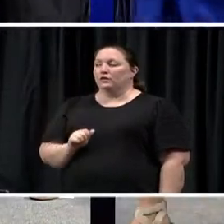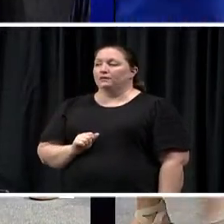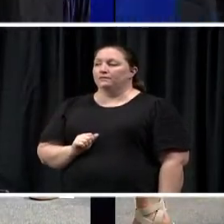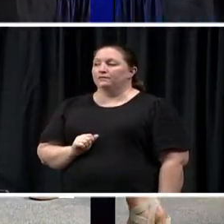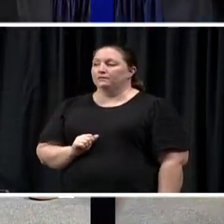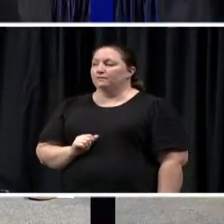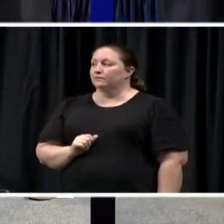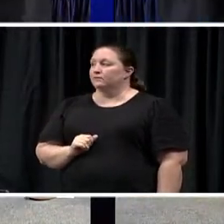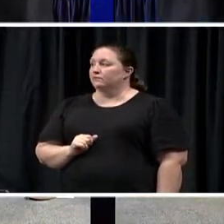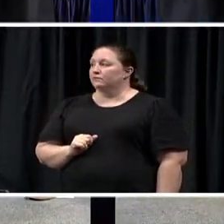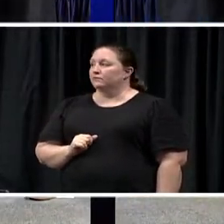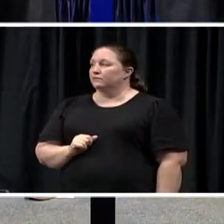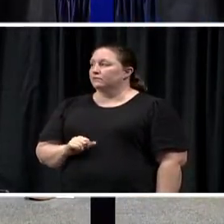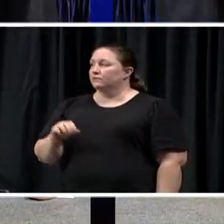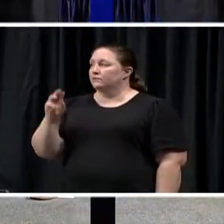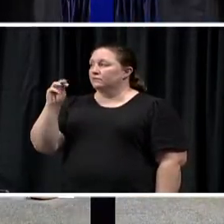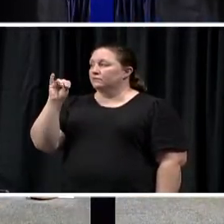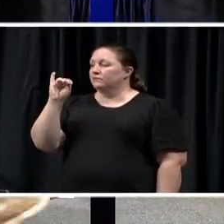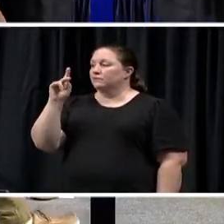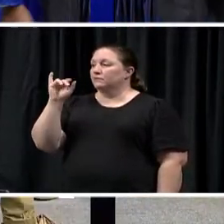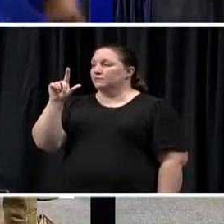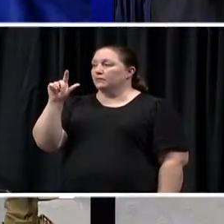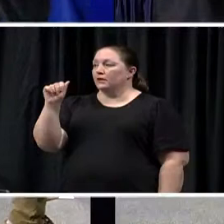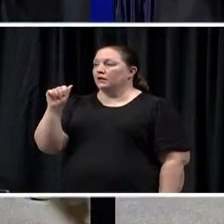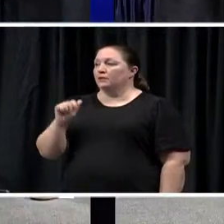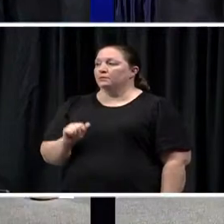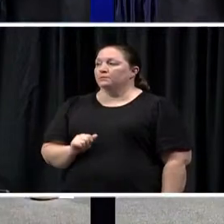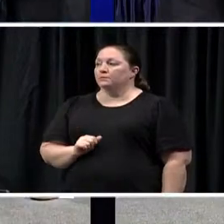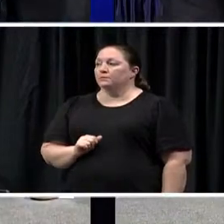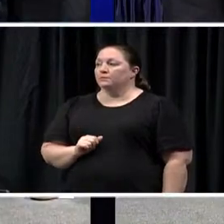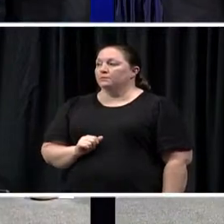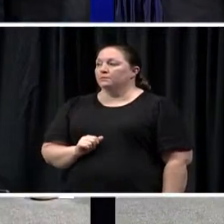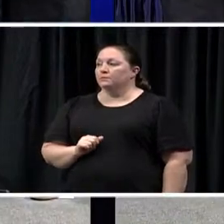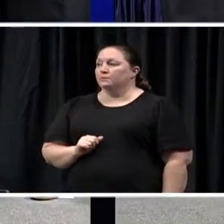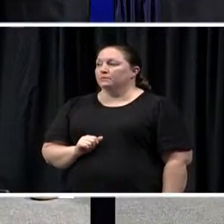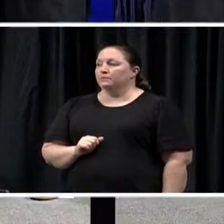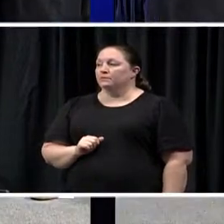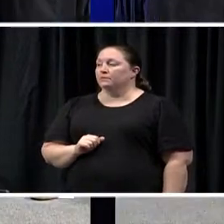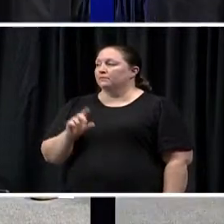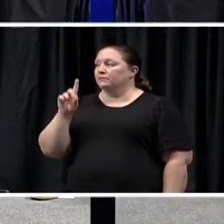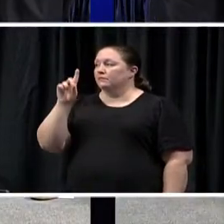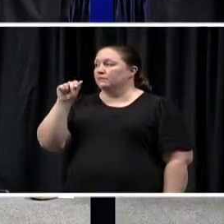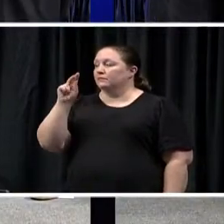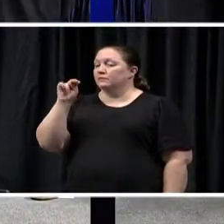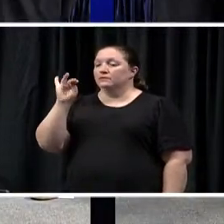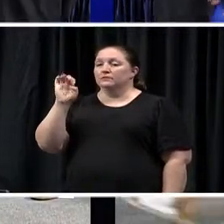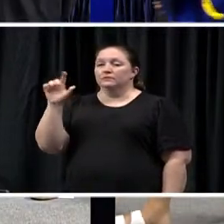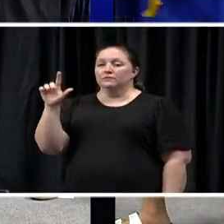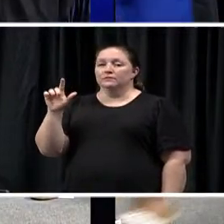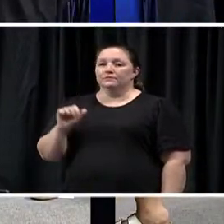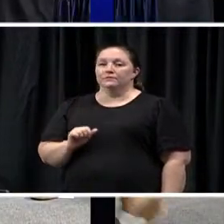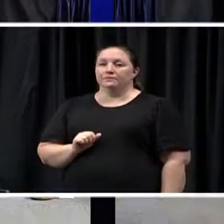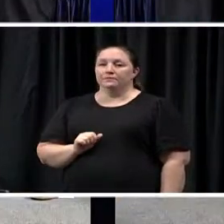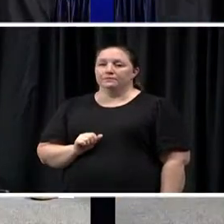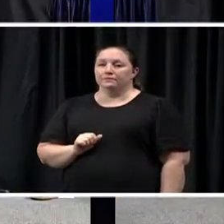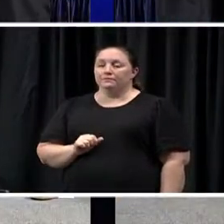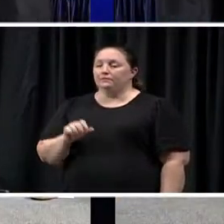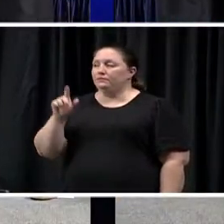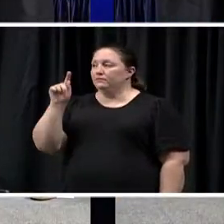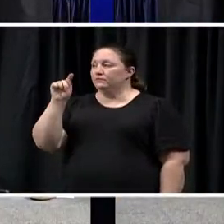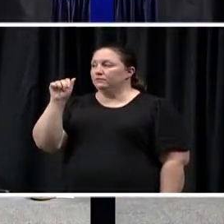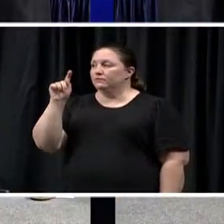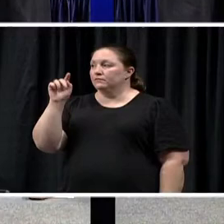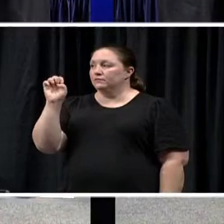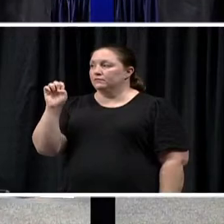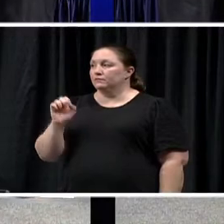Clark. Michaela LaVon Collins. Daniel Christopher Clemens. Tate